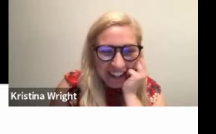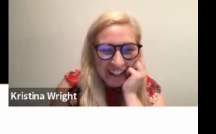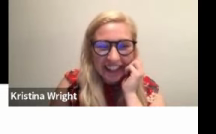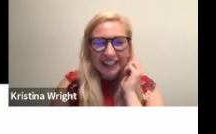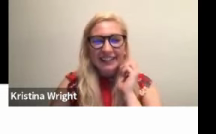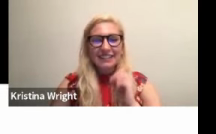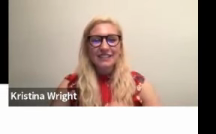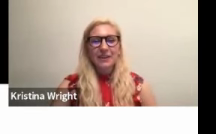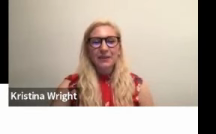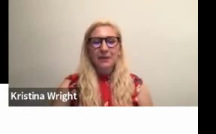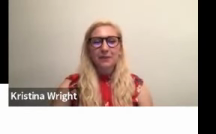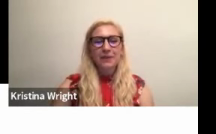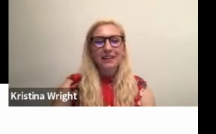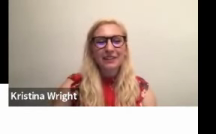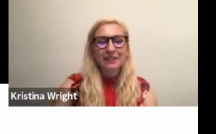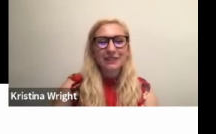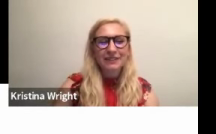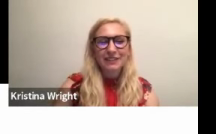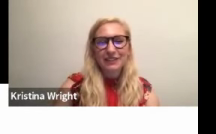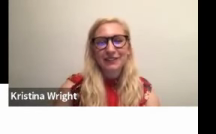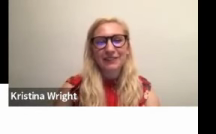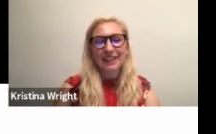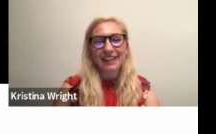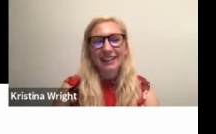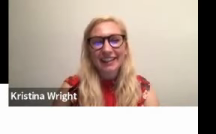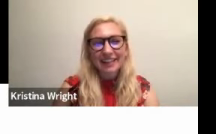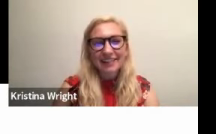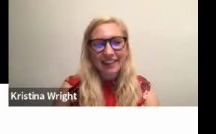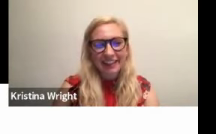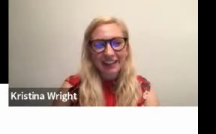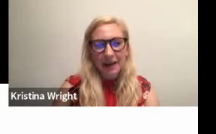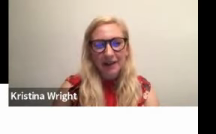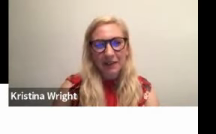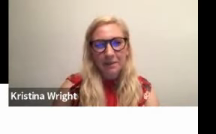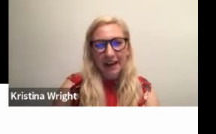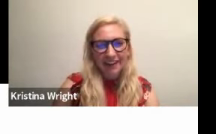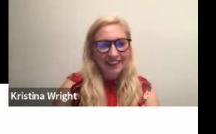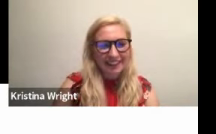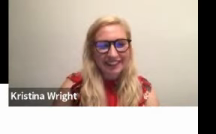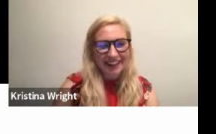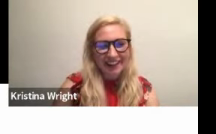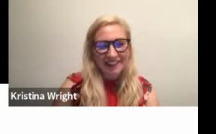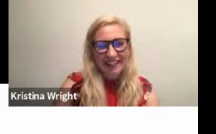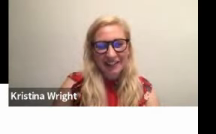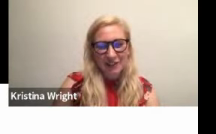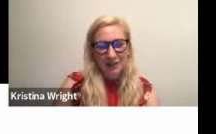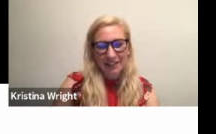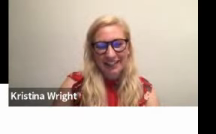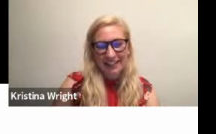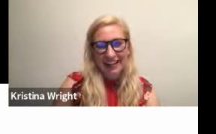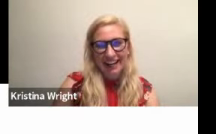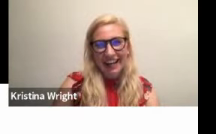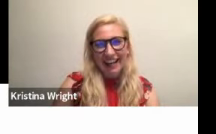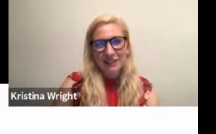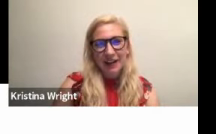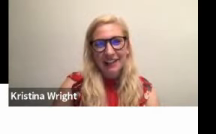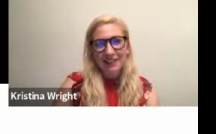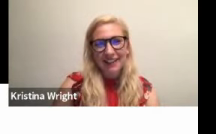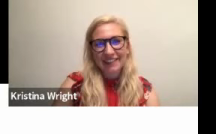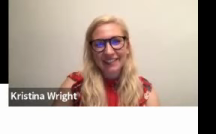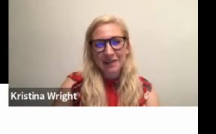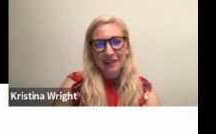All right. So we want you to leave thinking about the perils of data interpretation. And